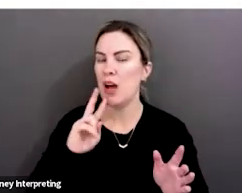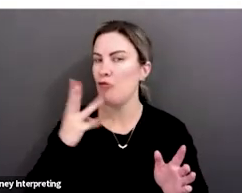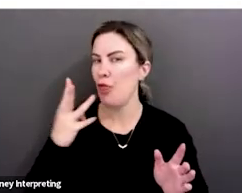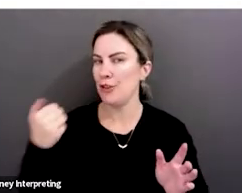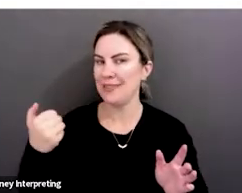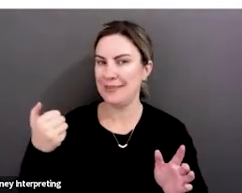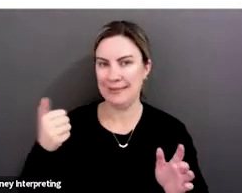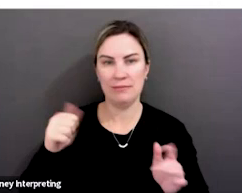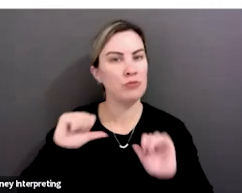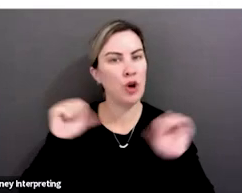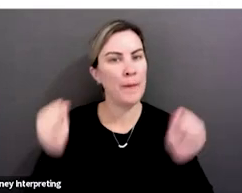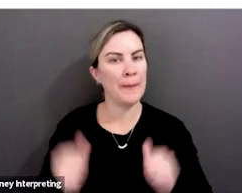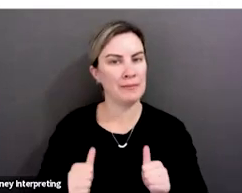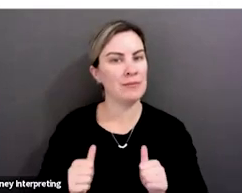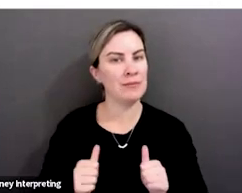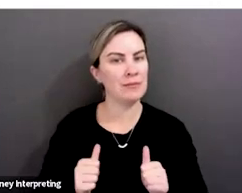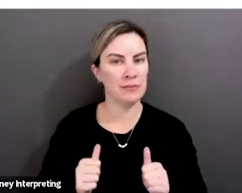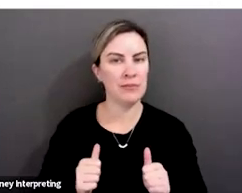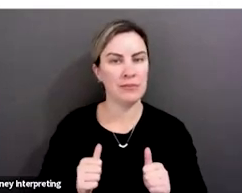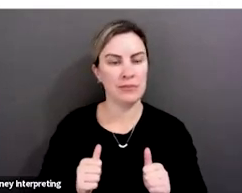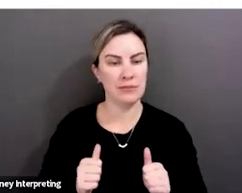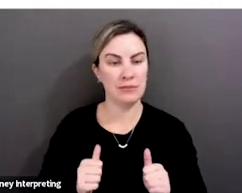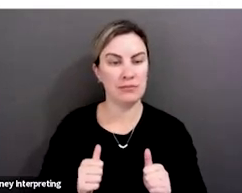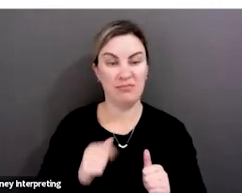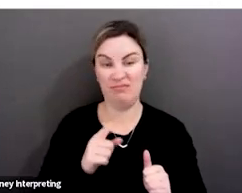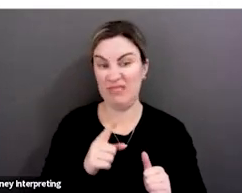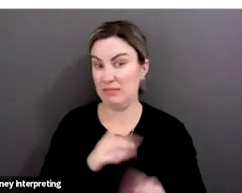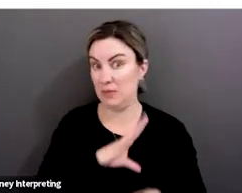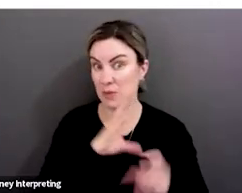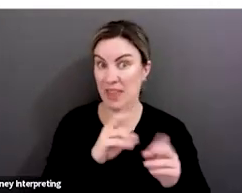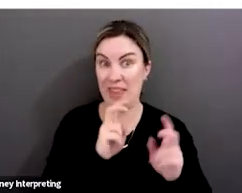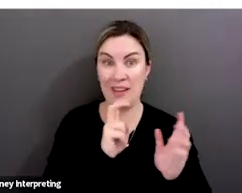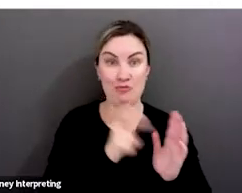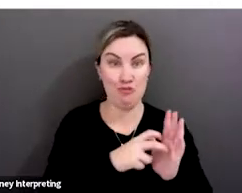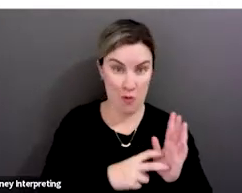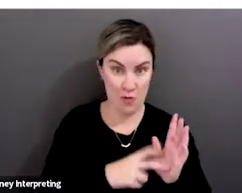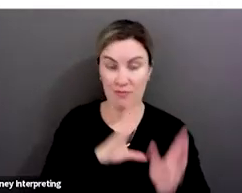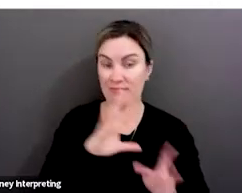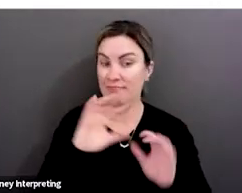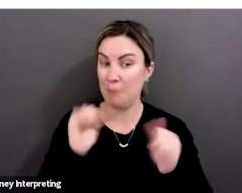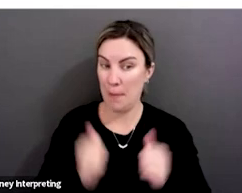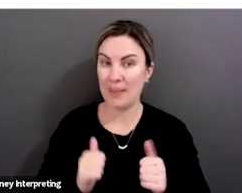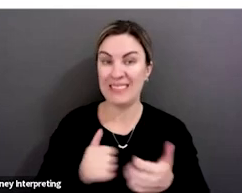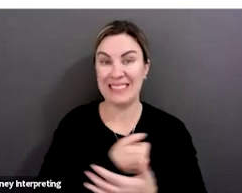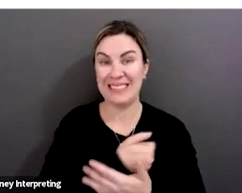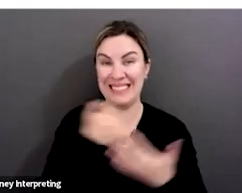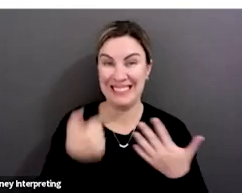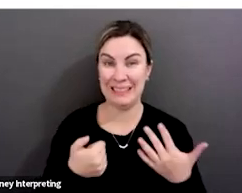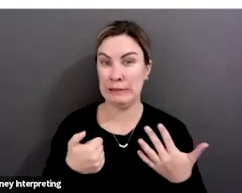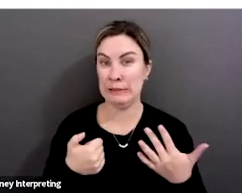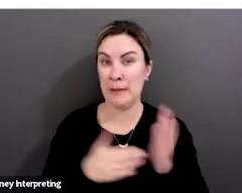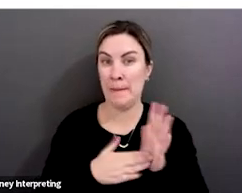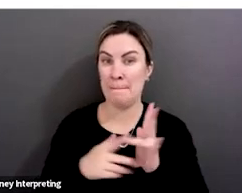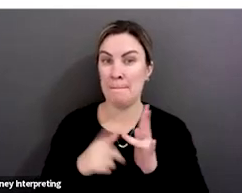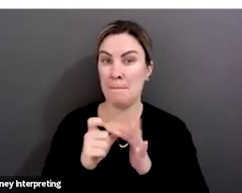236 people have, of those that have been enrolled, have successfully completed all 6 of the modules